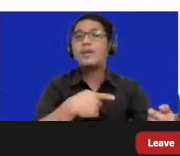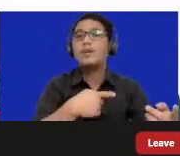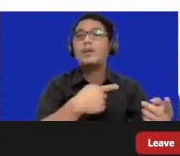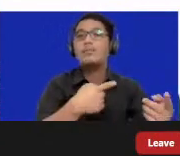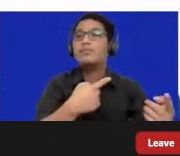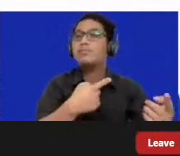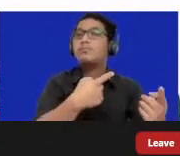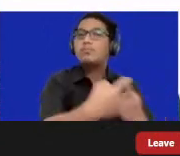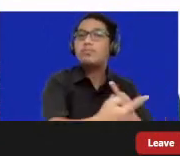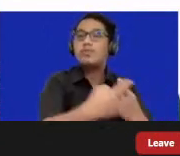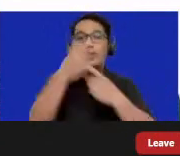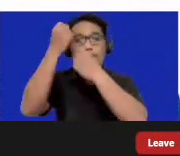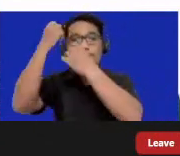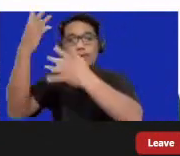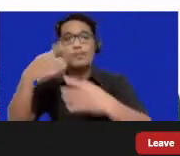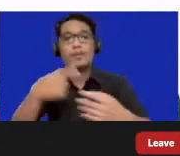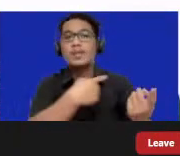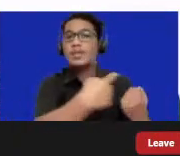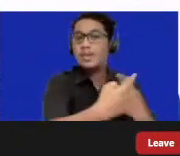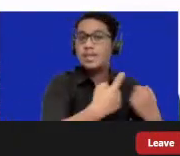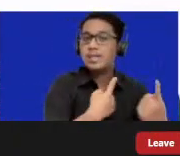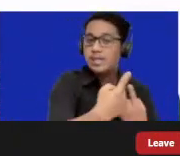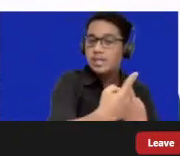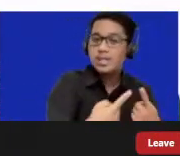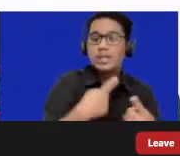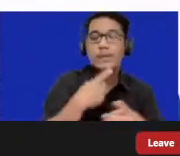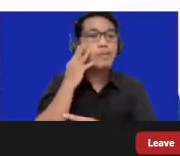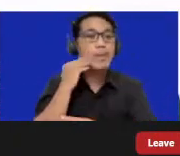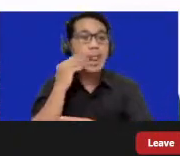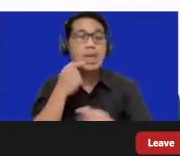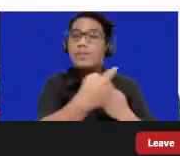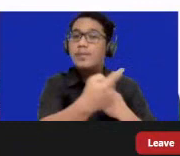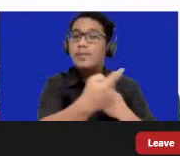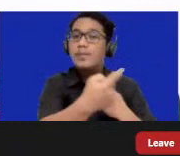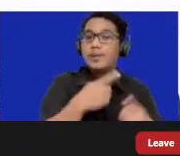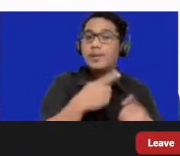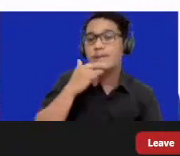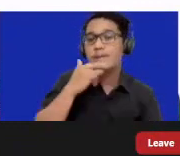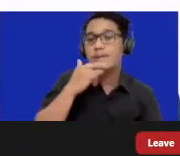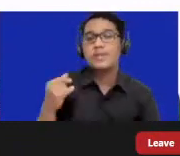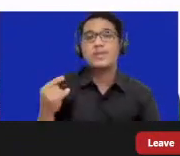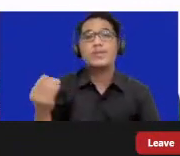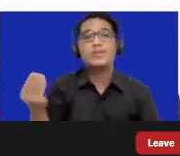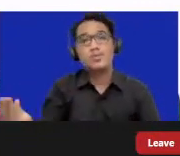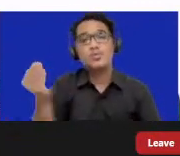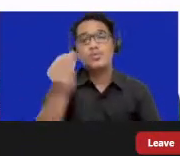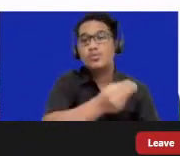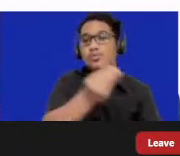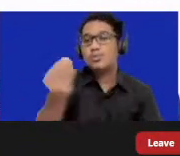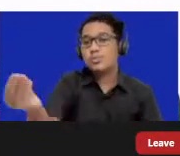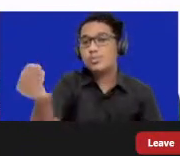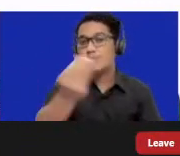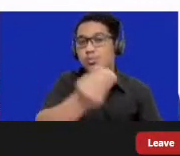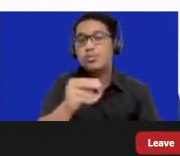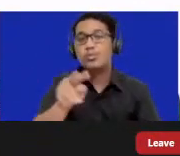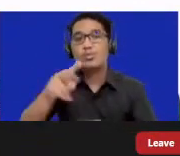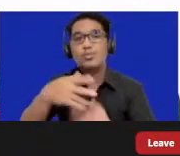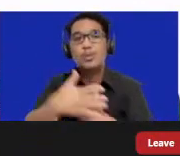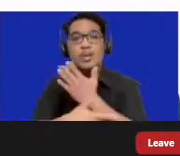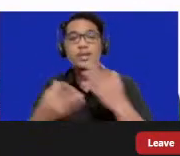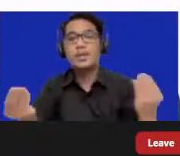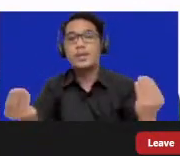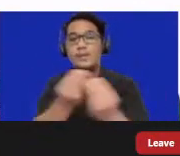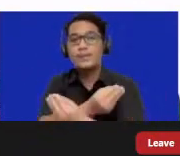experiencing a visit to another, to the other country, if there is a wish to do so. So